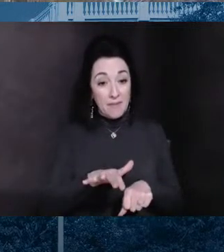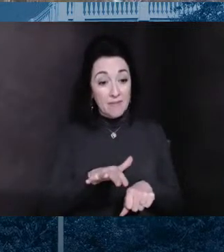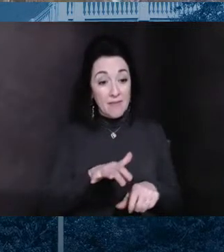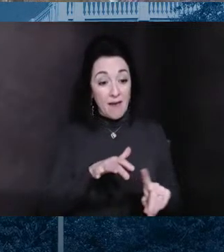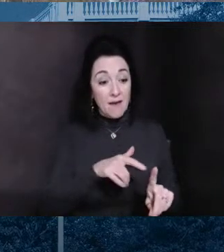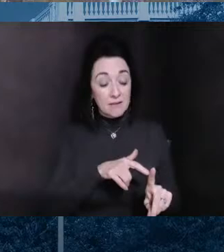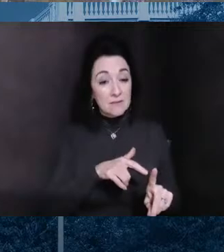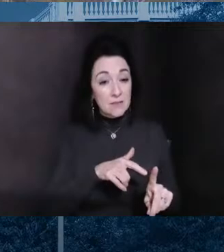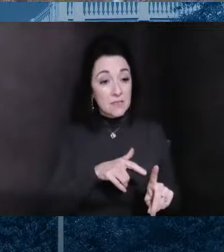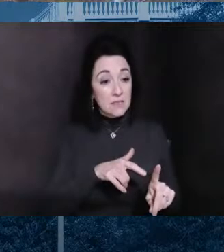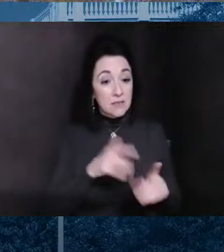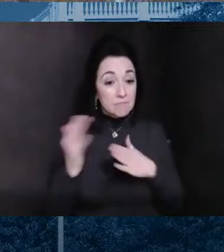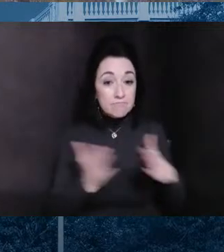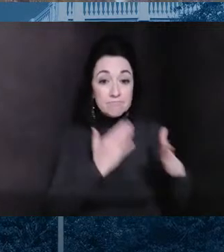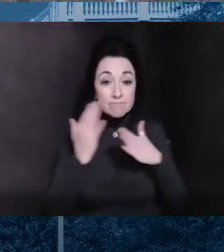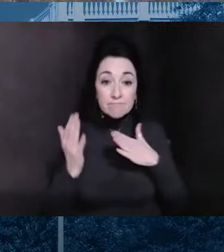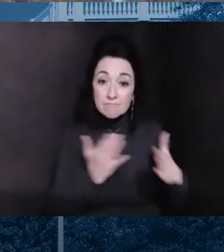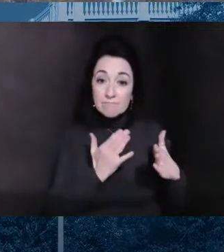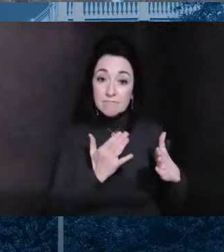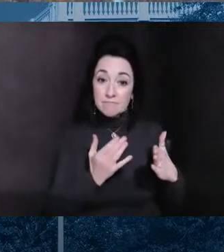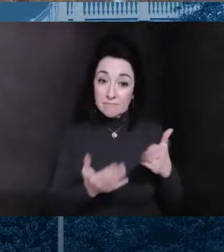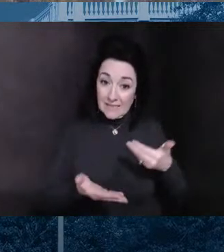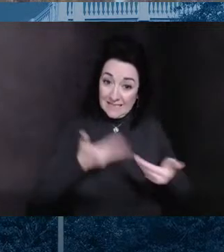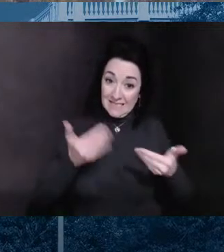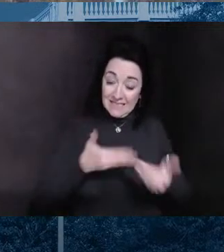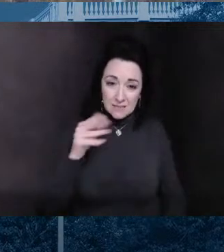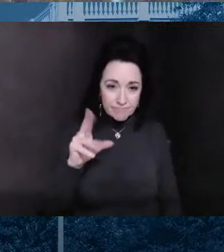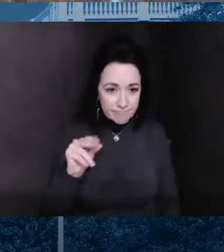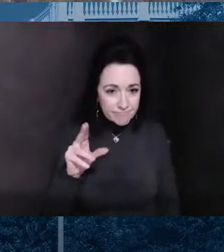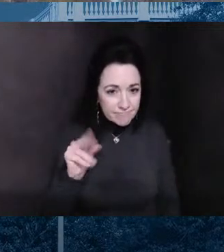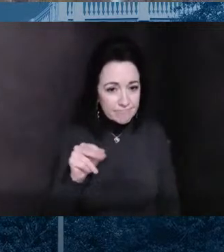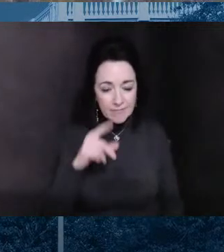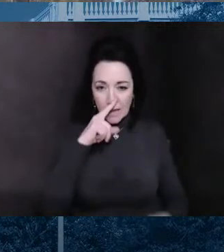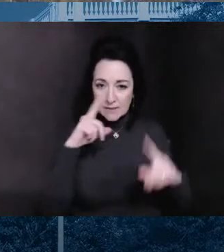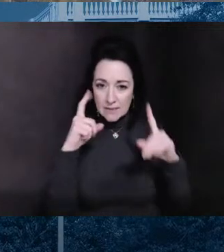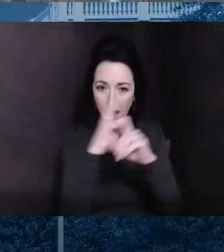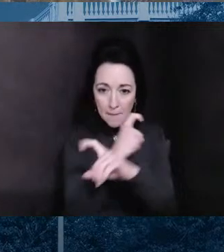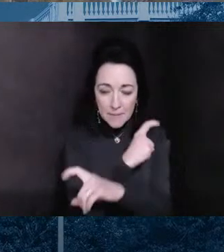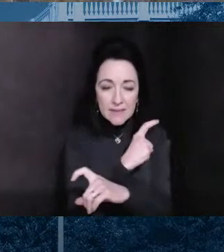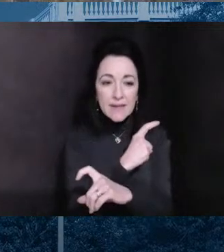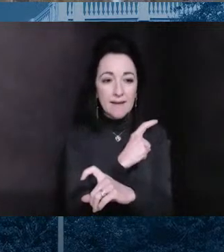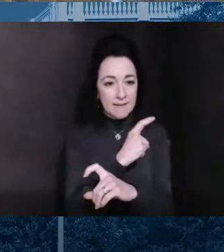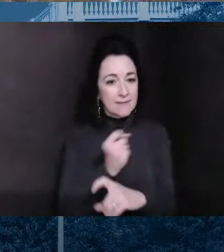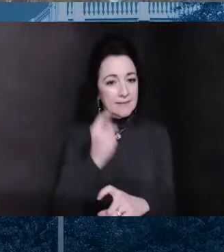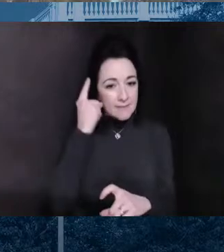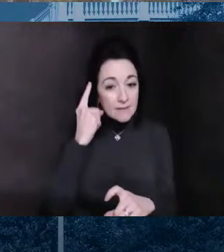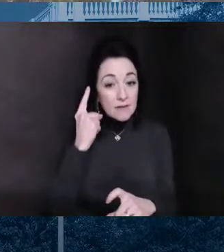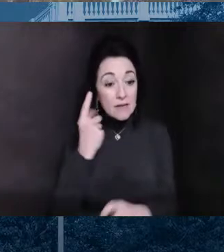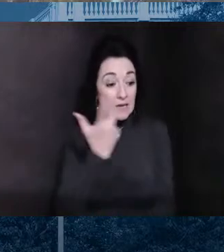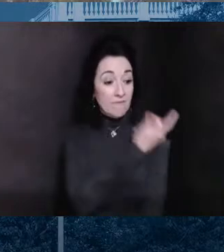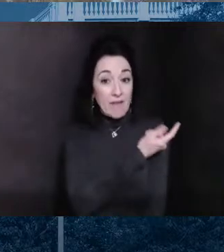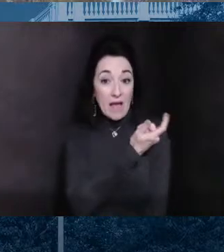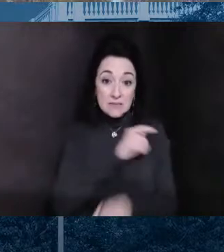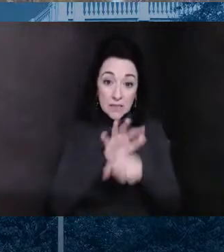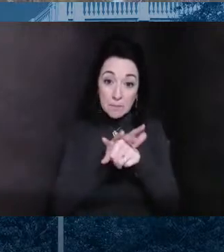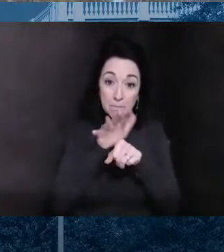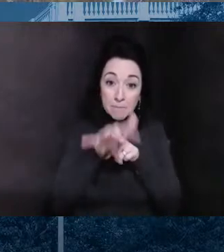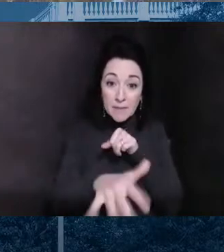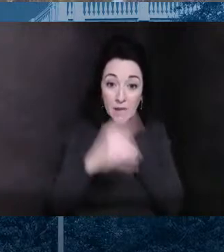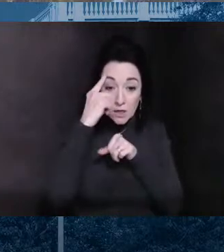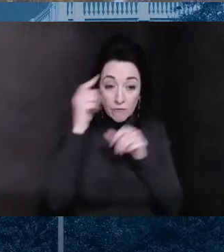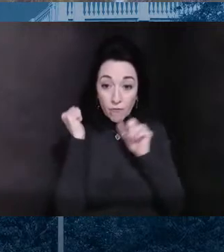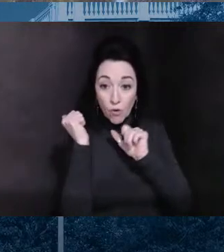even more challenging given the scarcity of vaccine. But we are excited about the progress that we